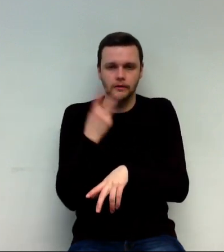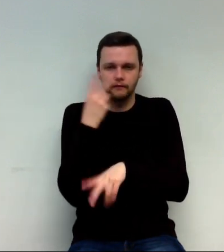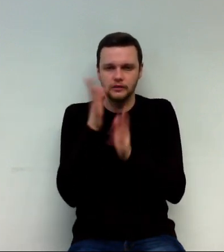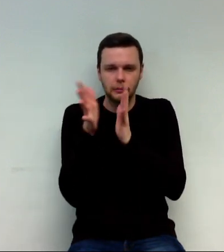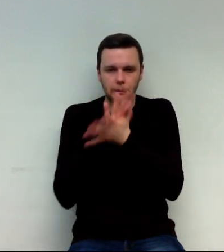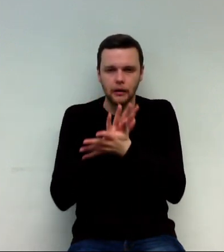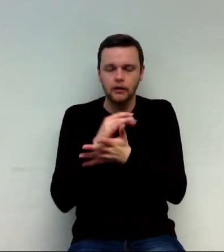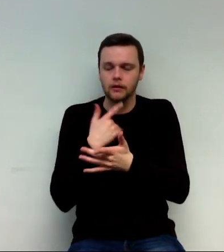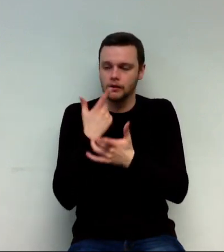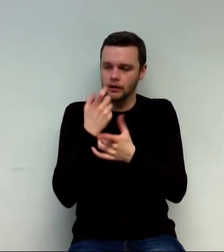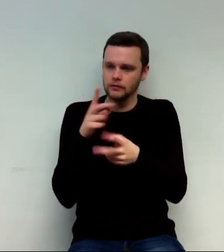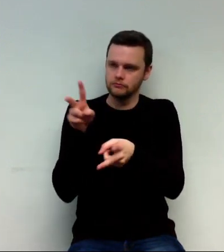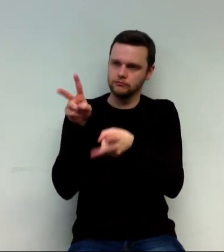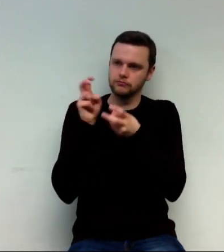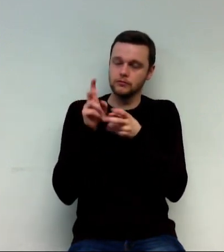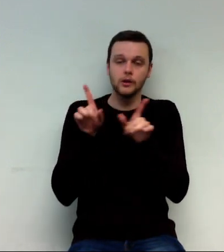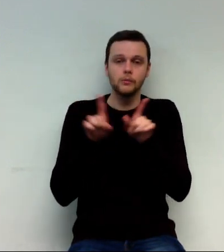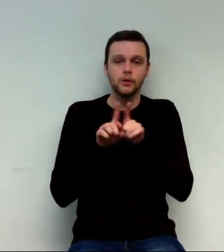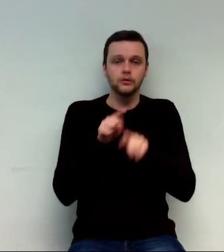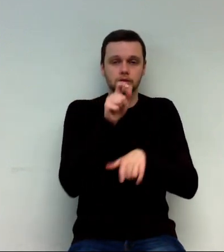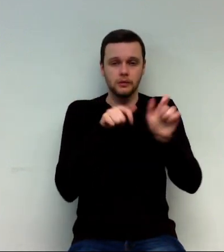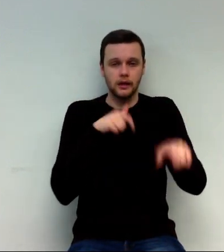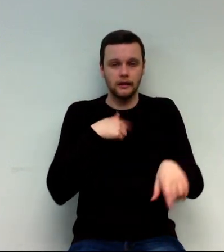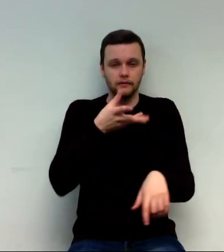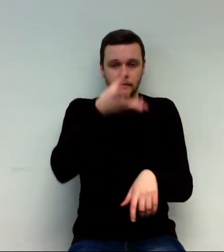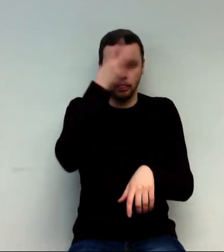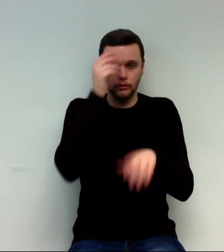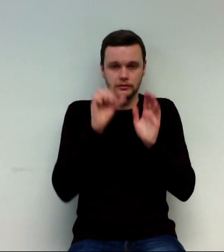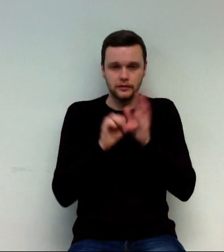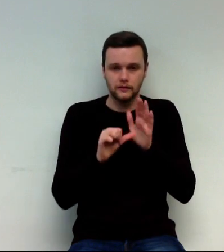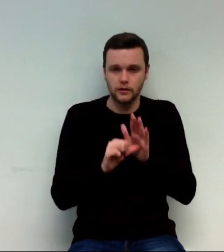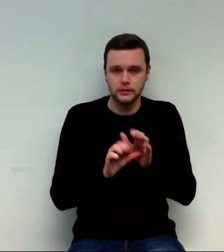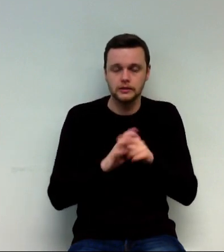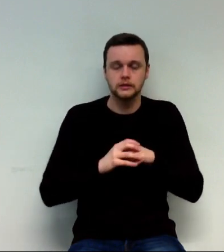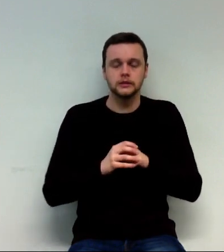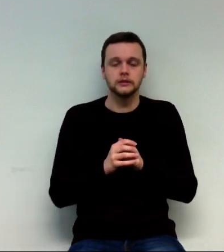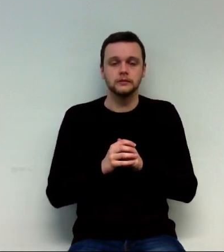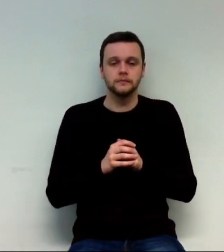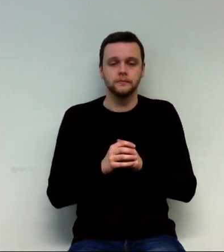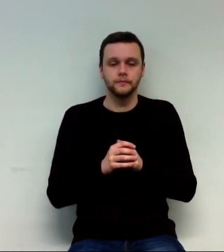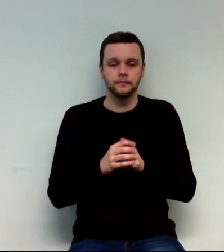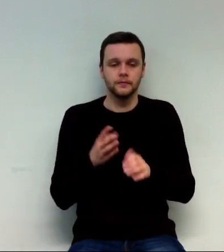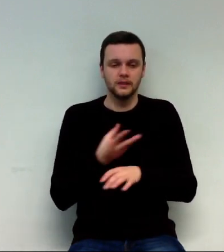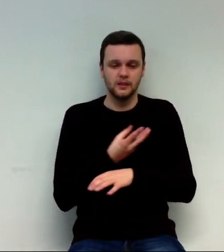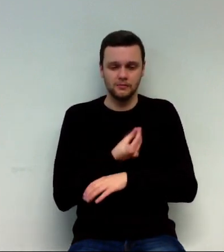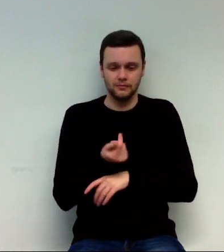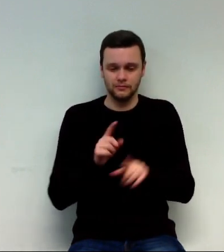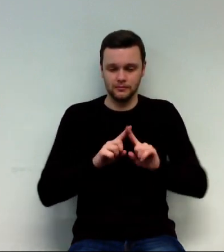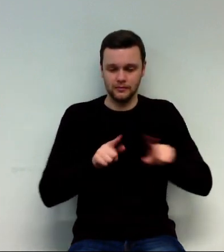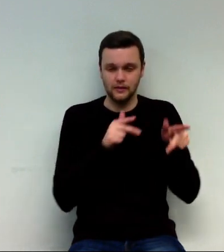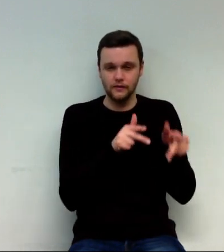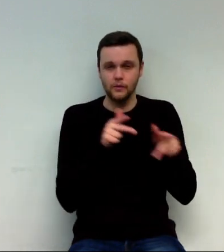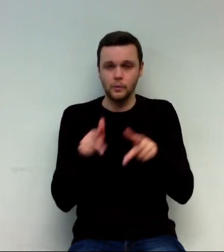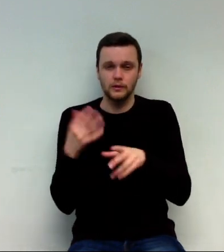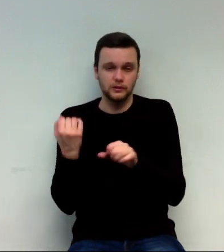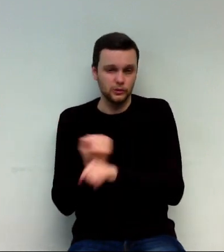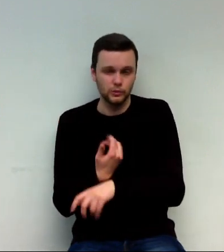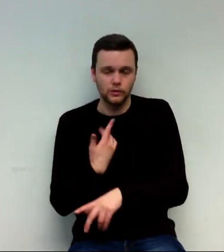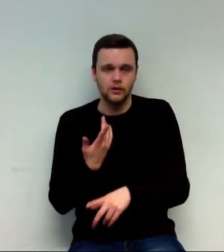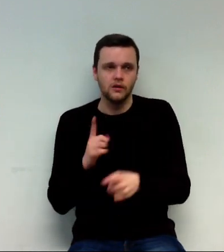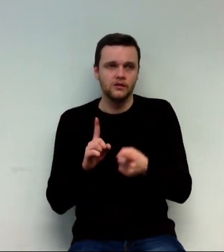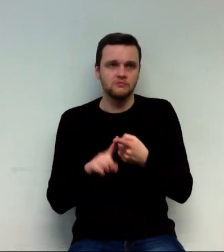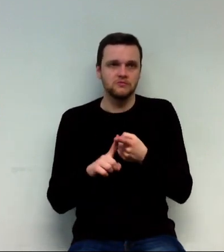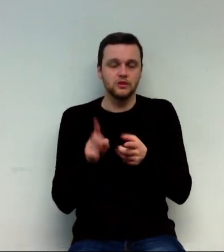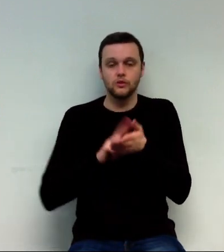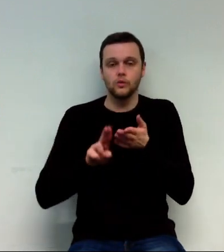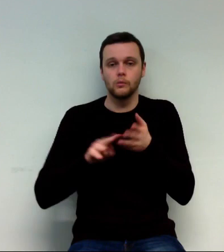also be helpful with those with learning difficulties. There's a couple different ways this can be done. There's like a typical